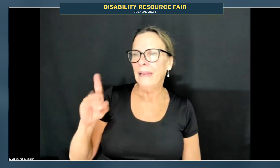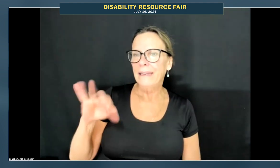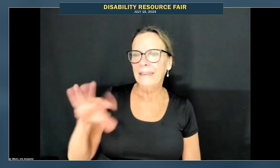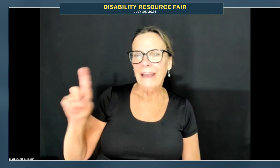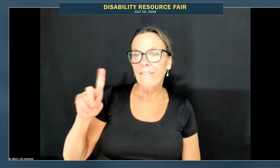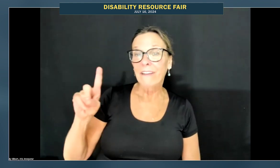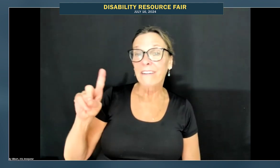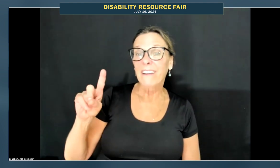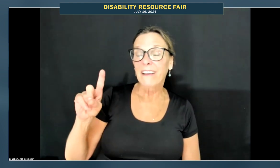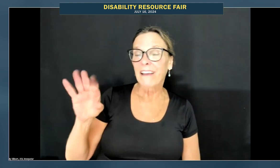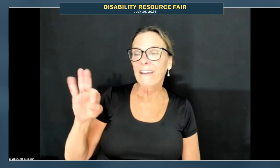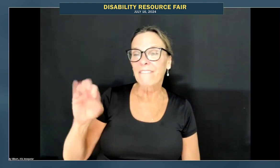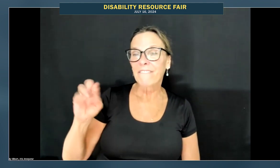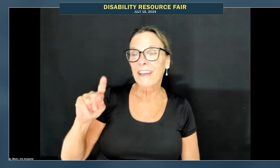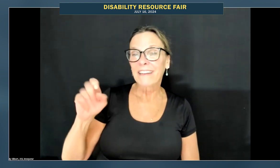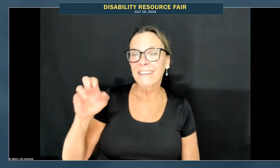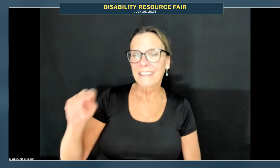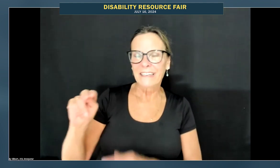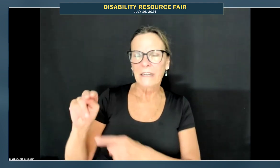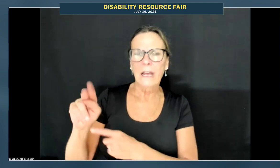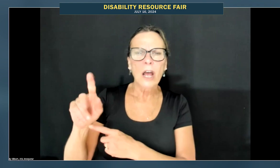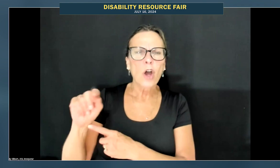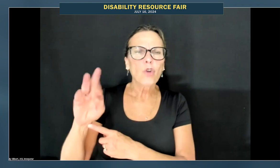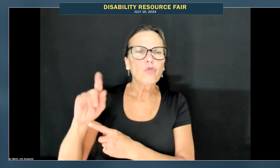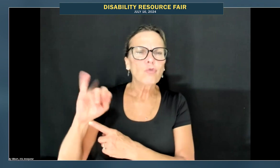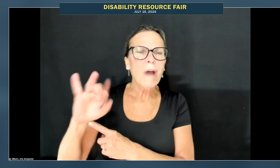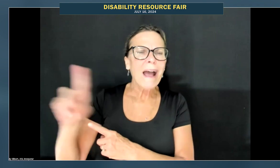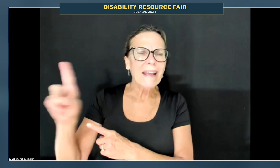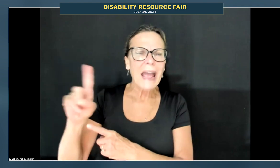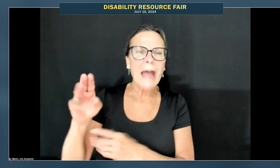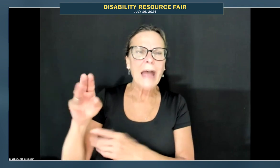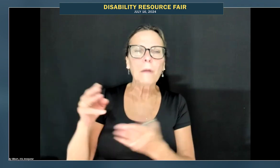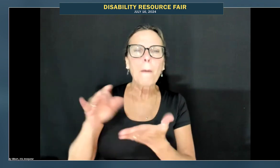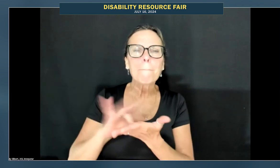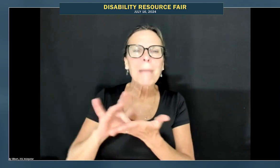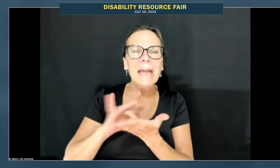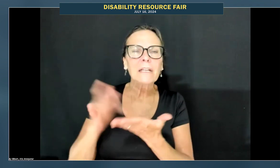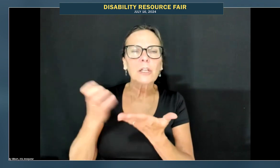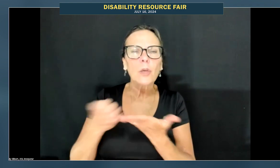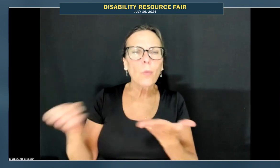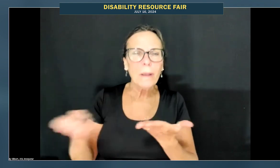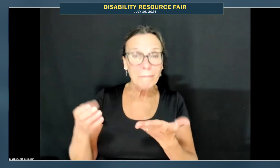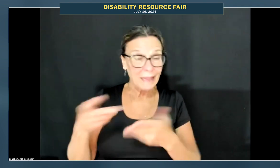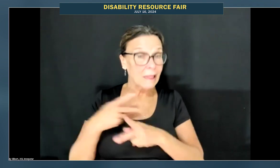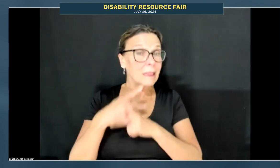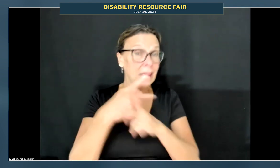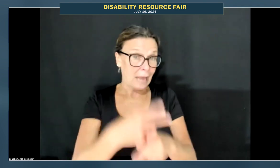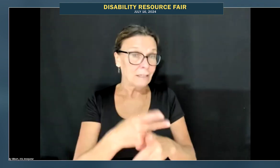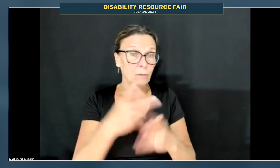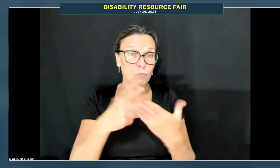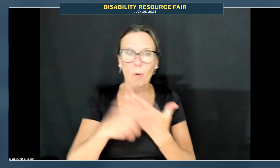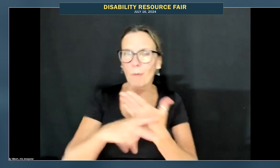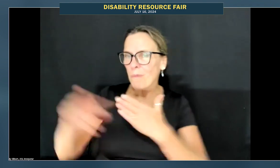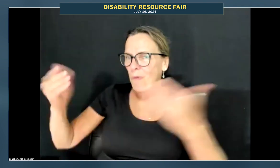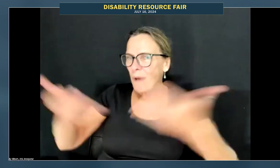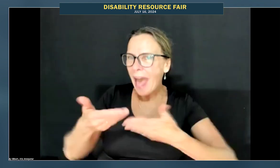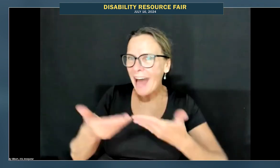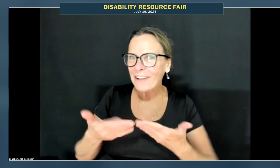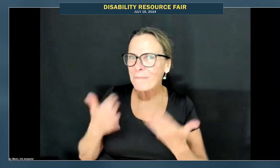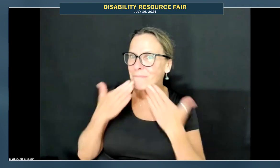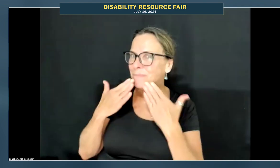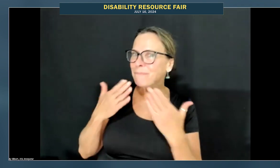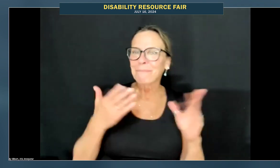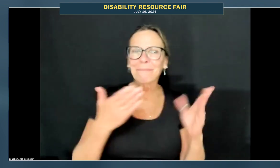the Deputy of Triad Medical Equipment Lending Program. Welcome, David. Oh, welcome. Thank you very much for having